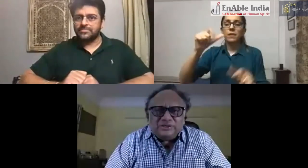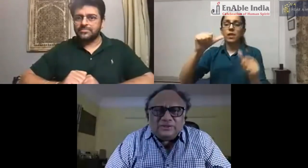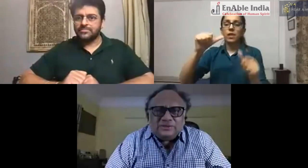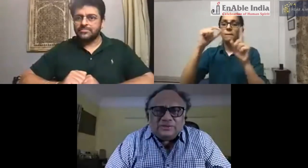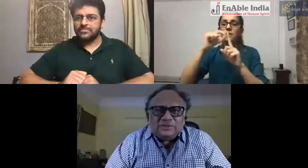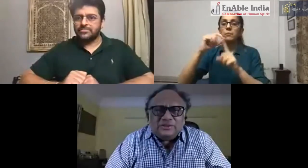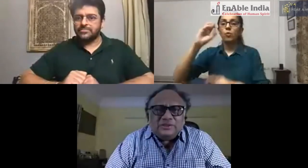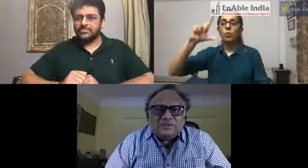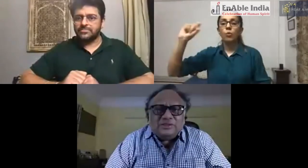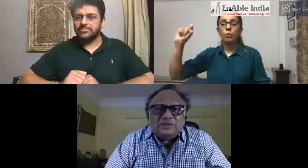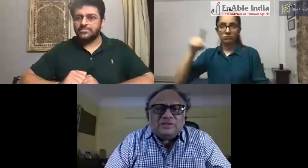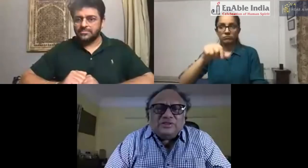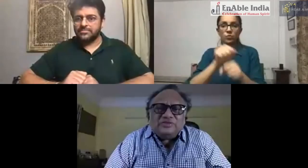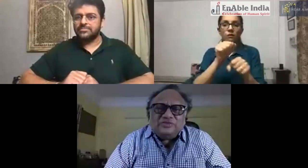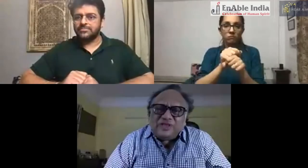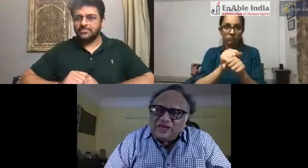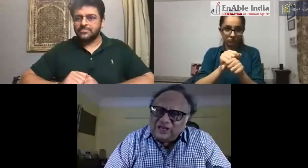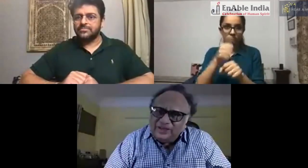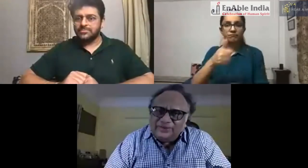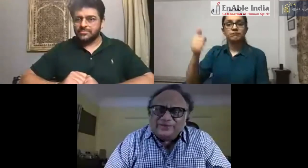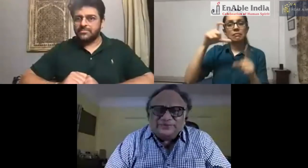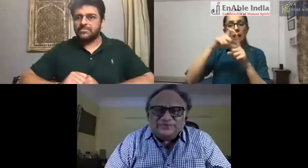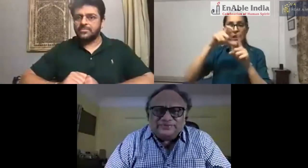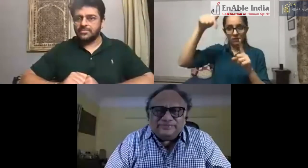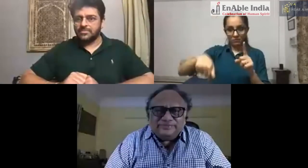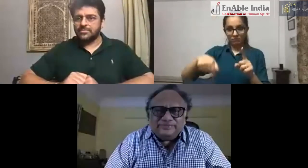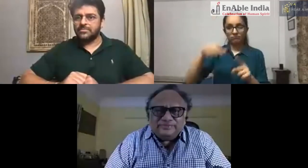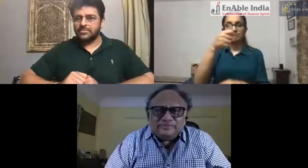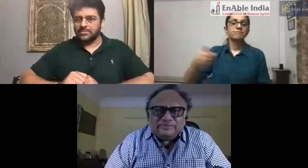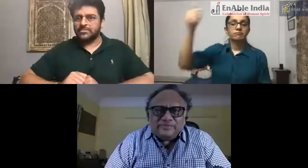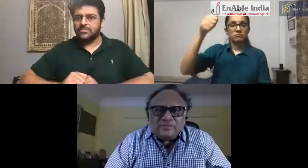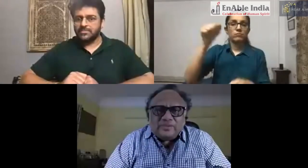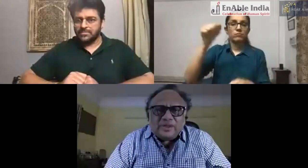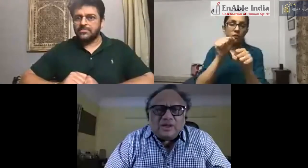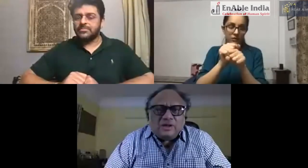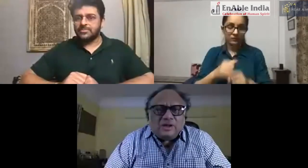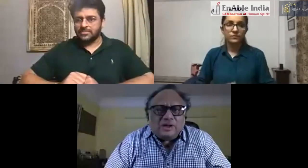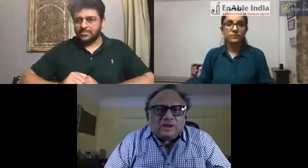Hospital, Delhi.